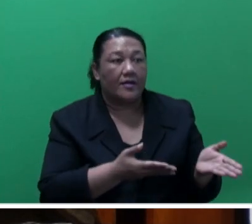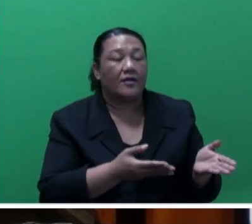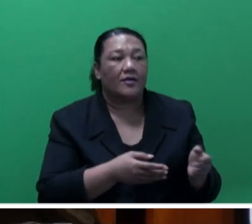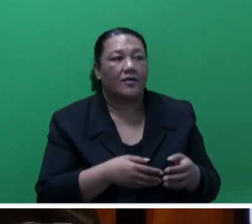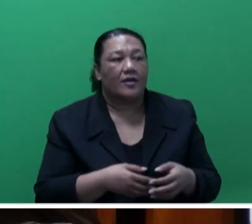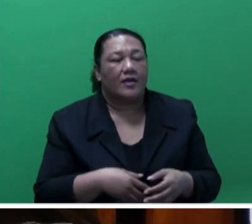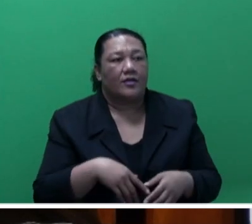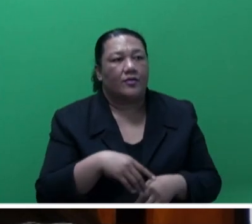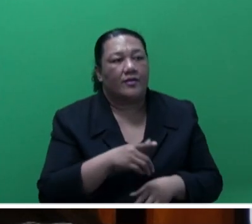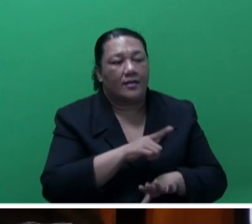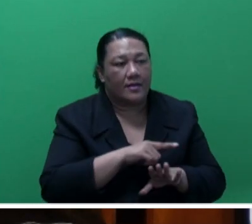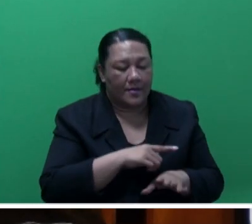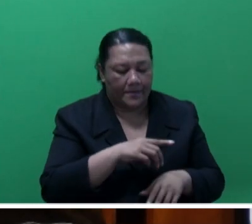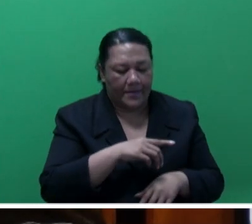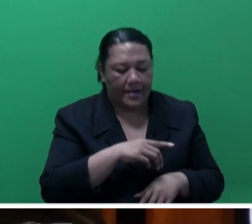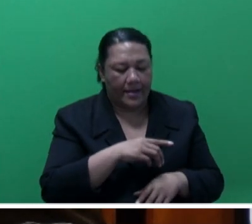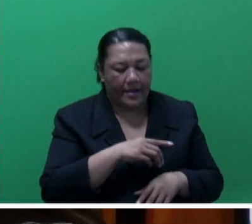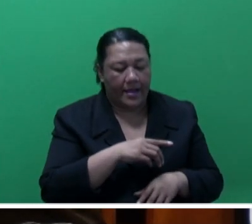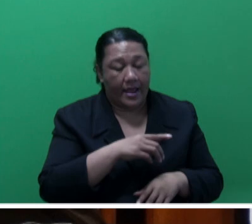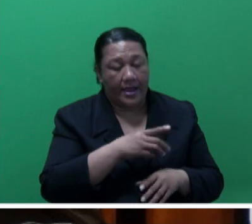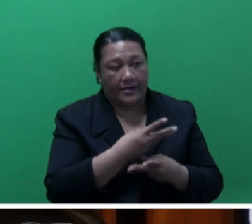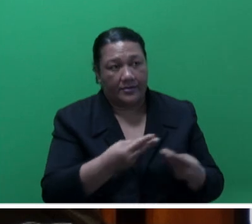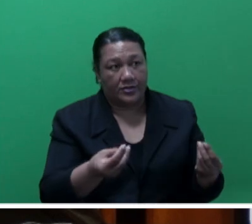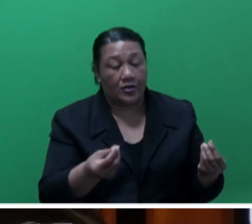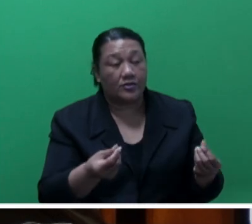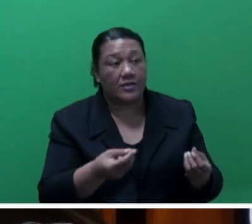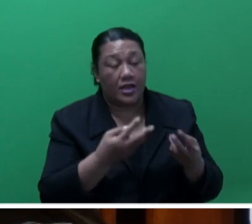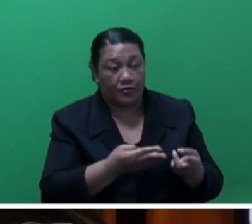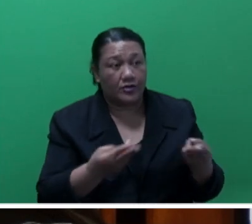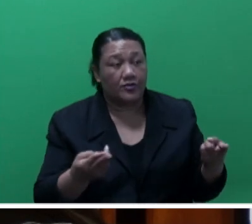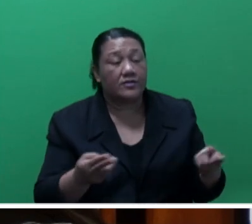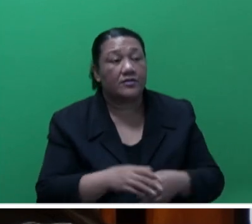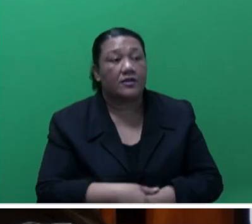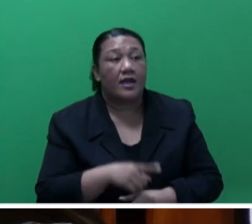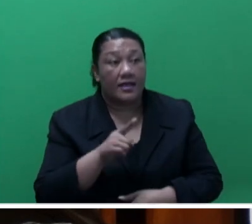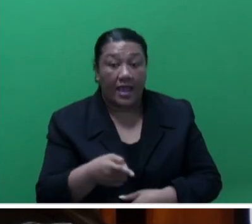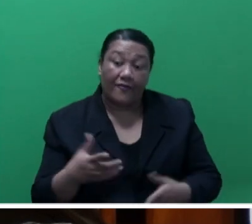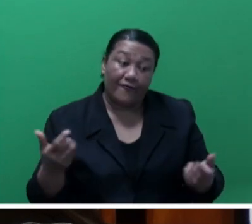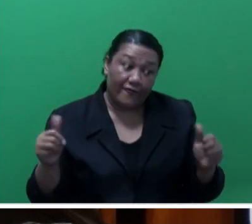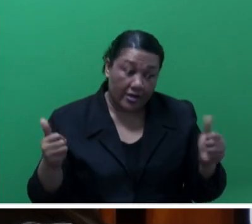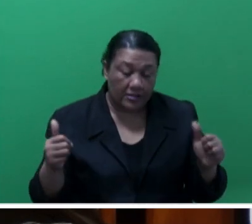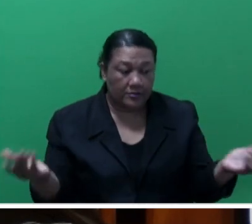been registered, the Trade Ministry will have their own plans on